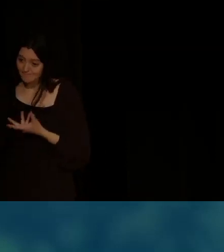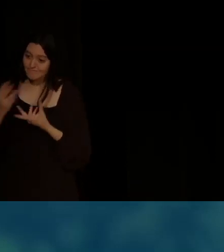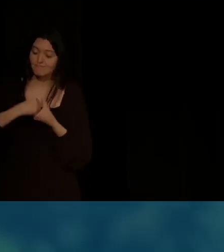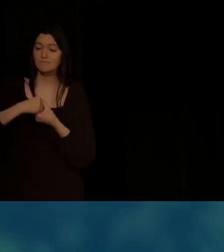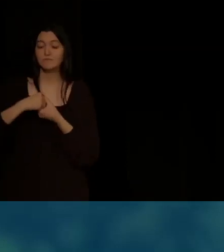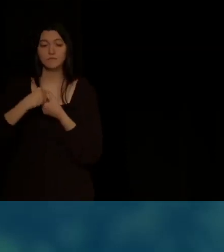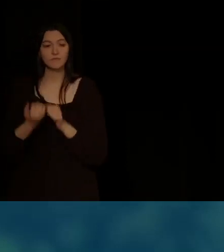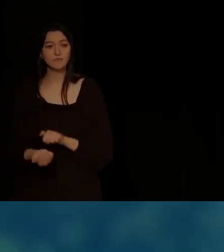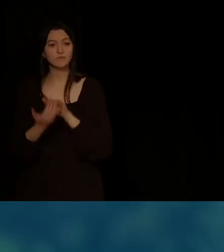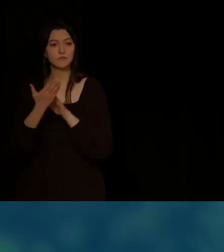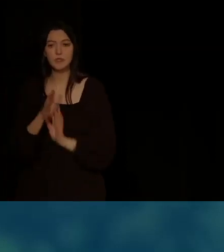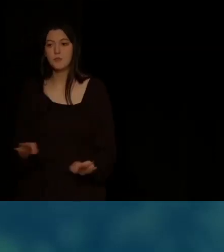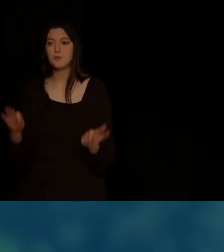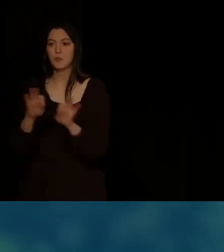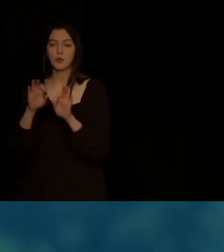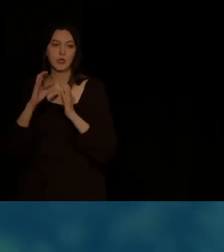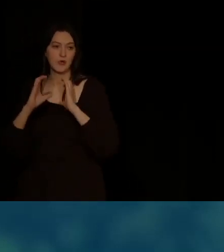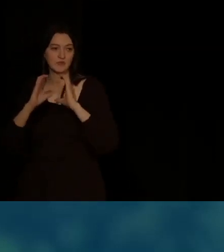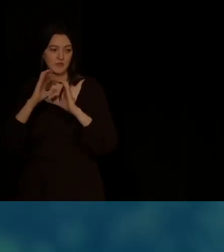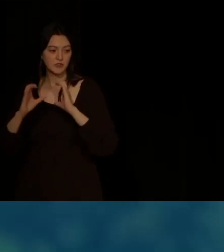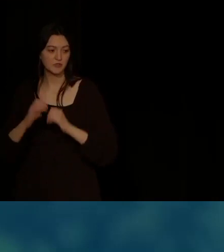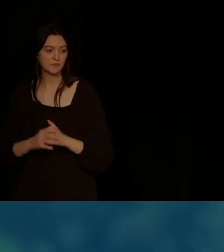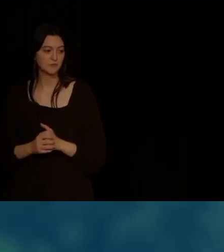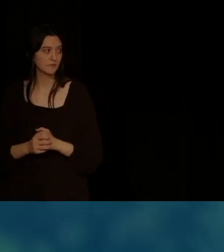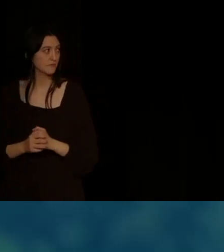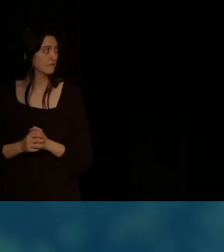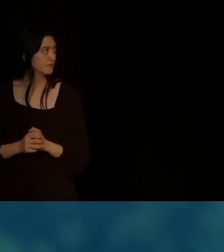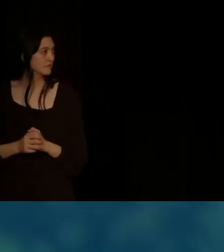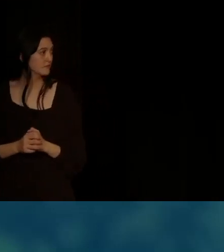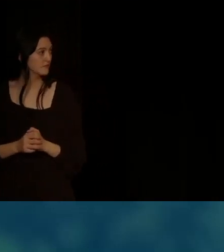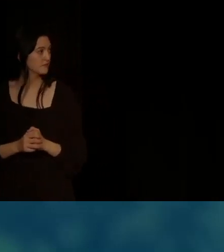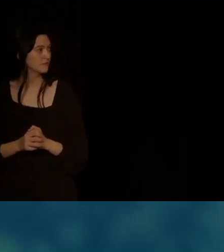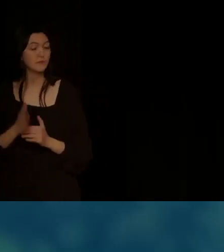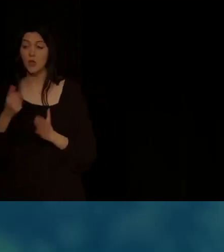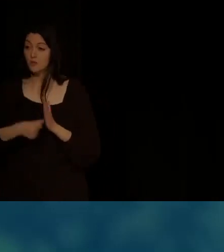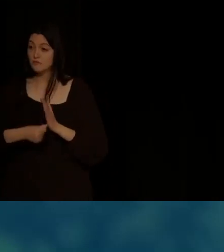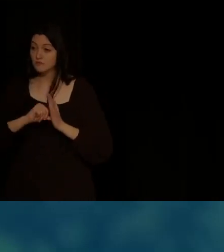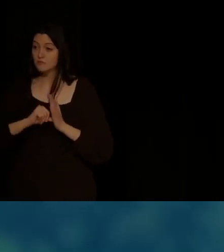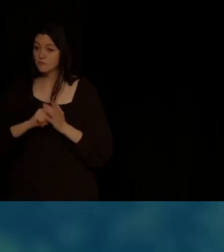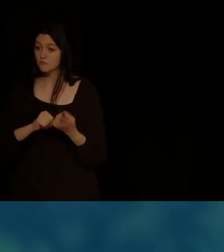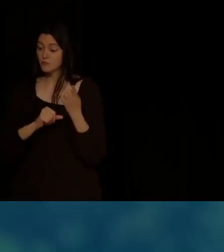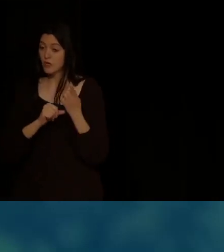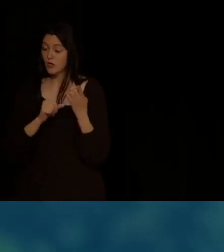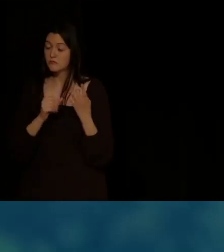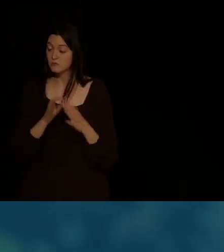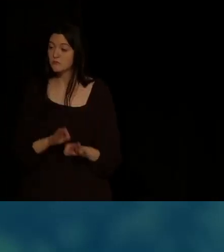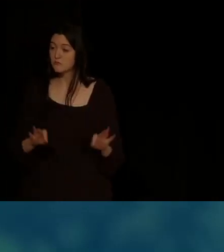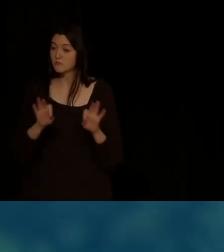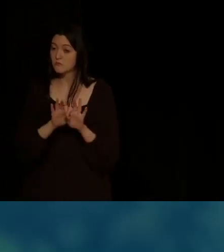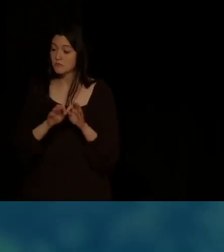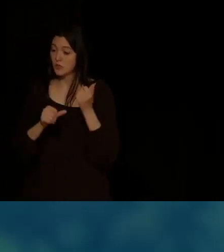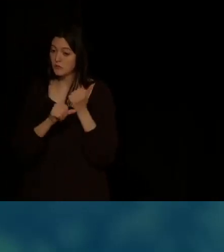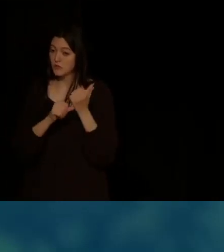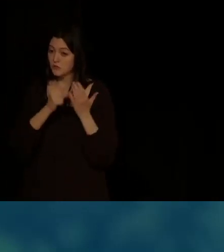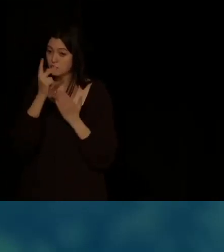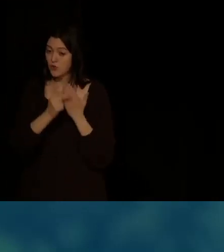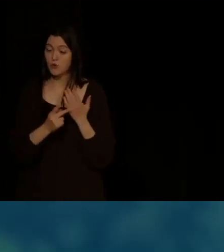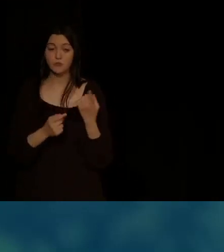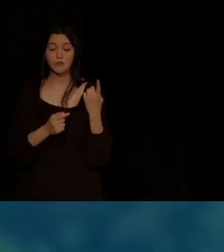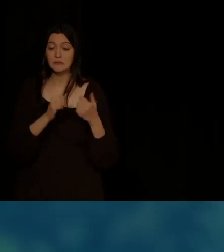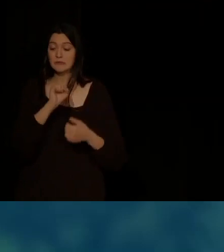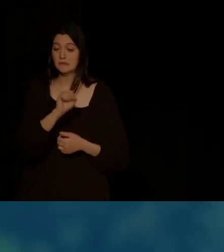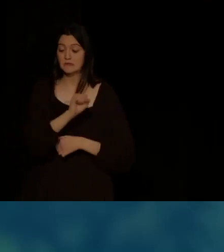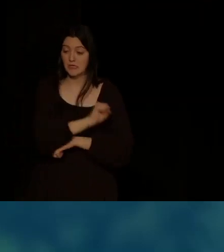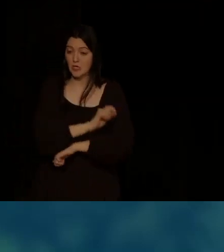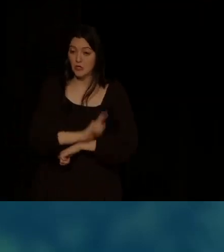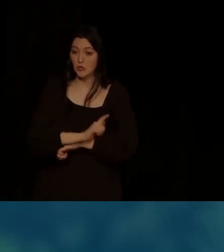these important conversations. And I want to highlight one of those remarkable apprenticeship programs, one between St. Louis County